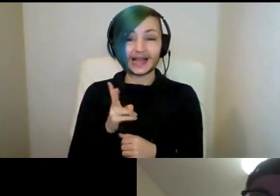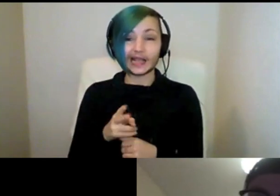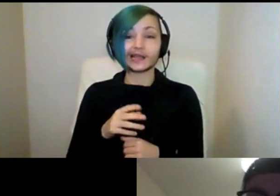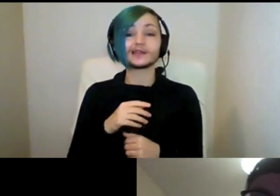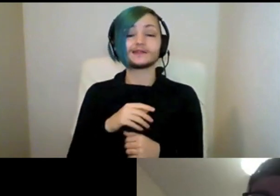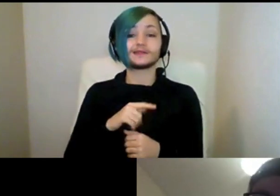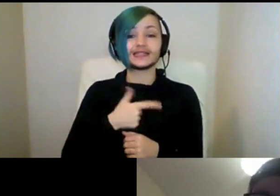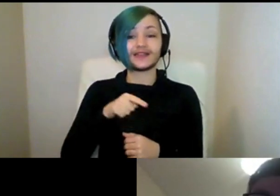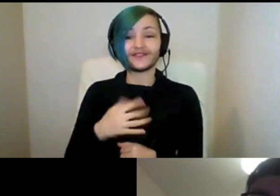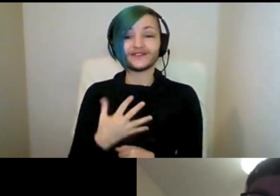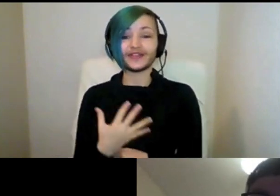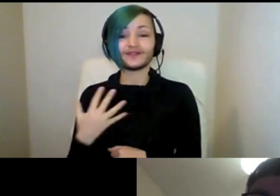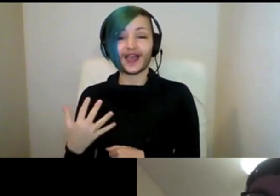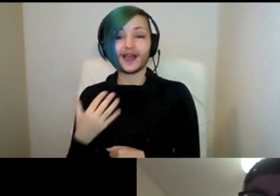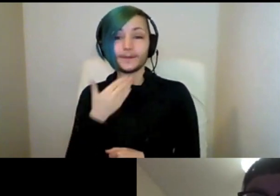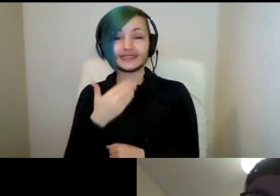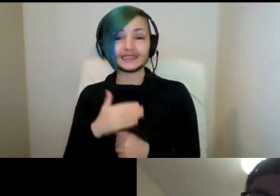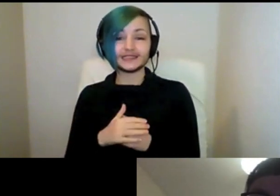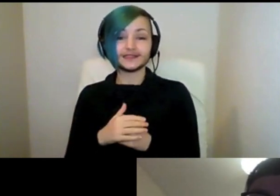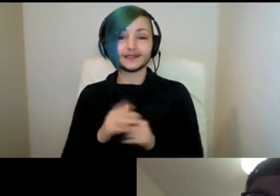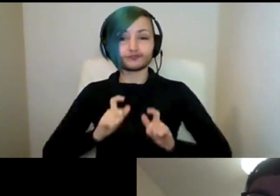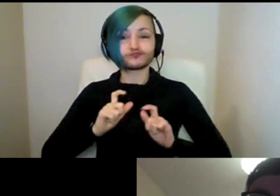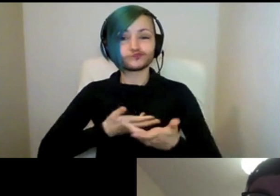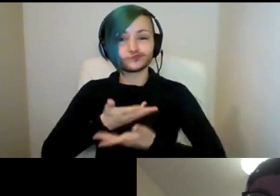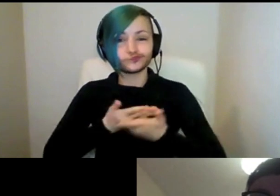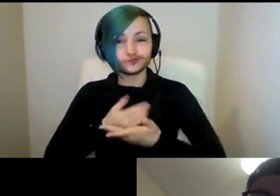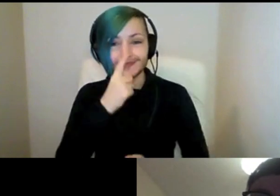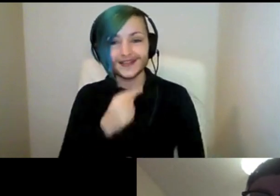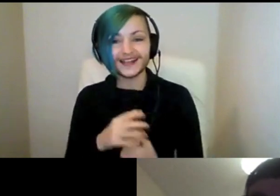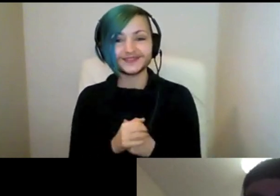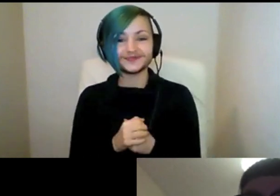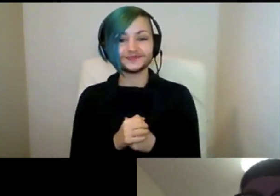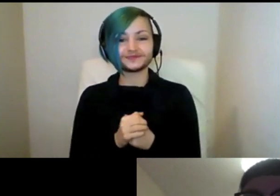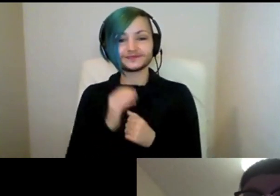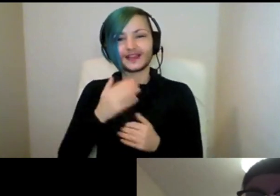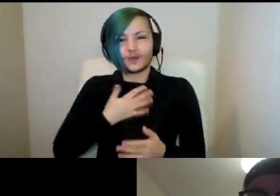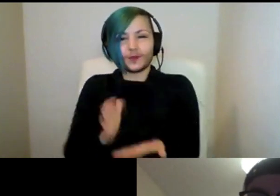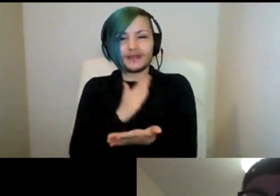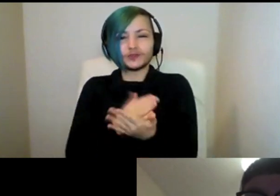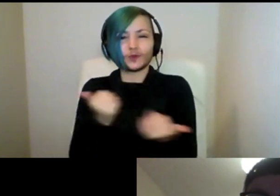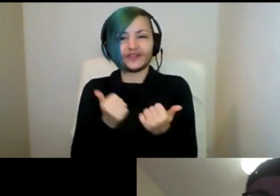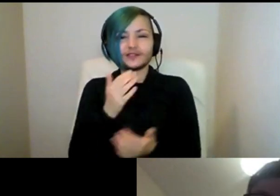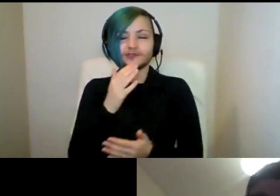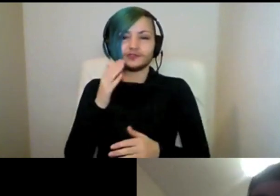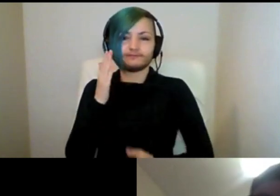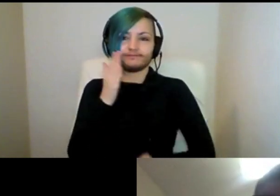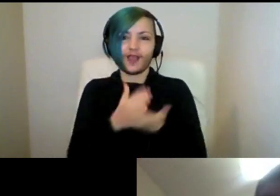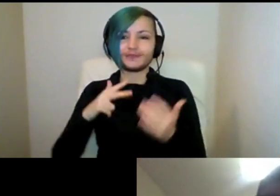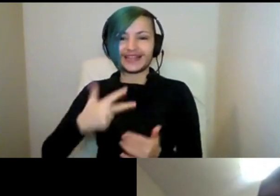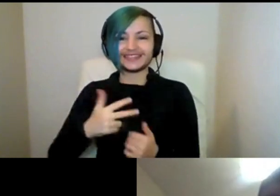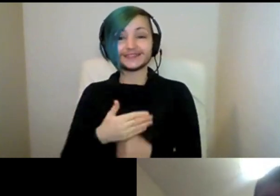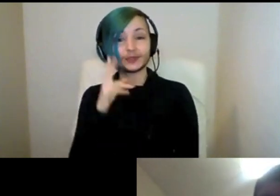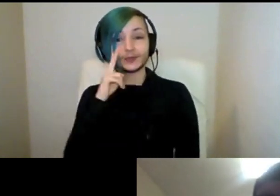at 7:55, so we can continue the session and finish as much as we can on time at 8:30. So see you